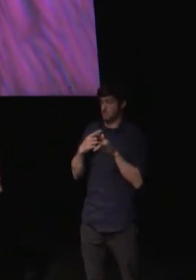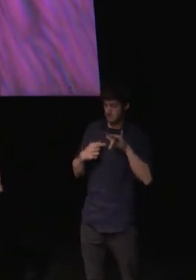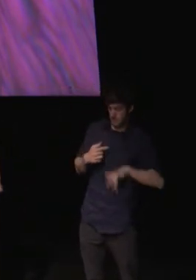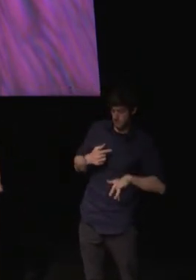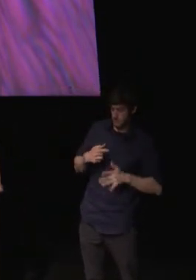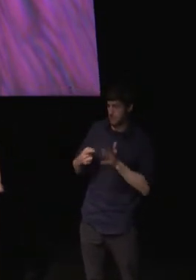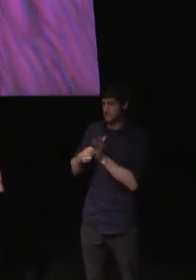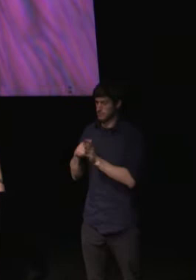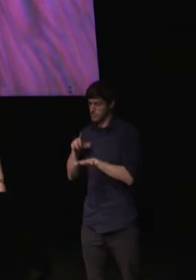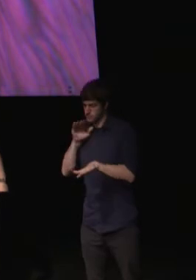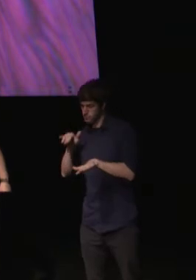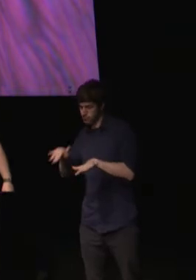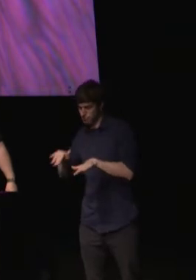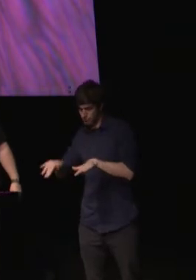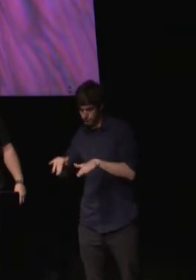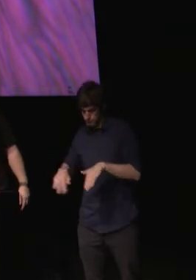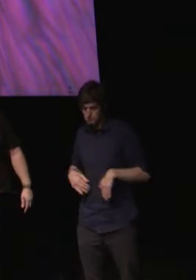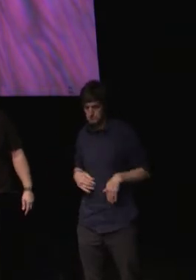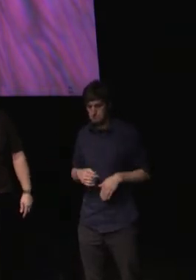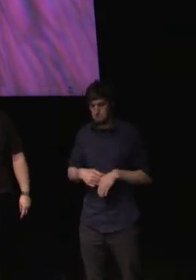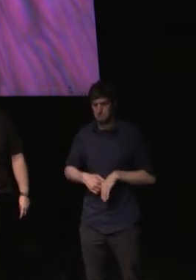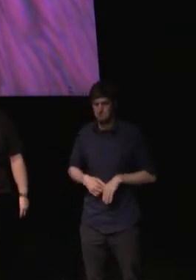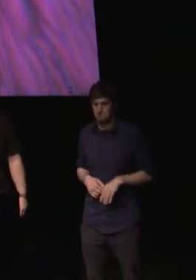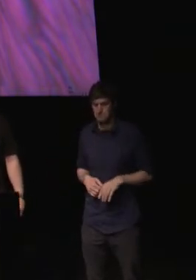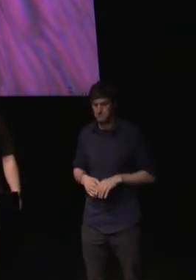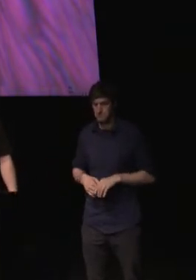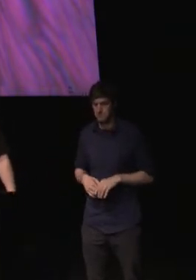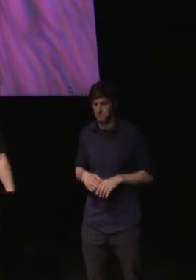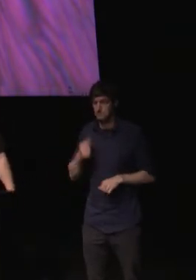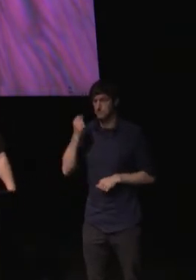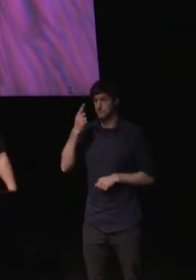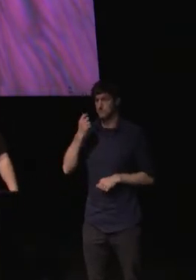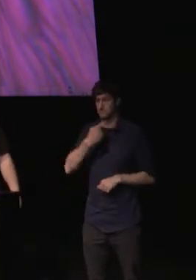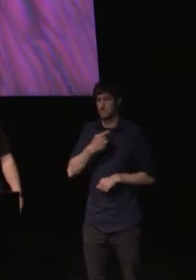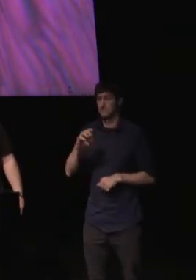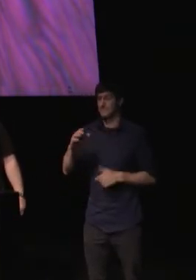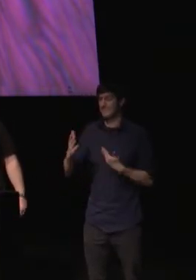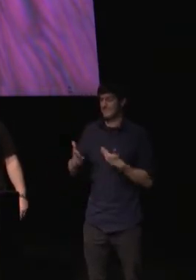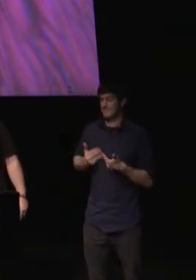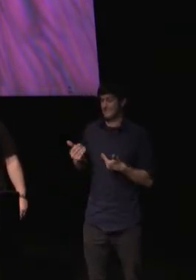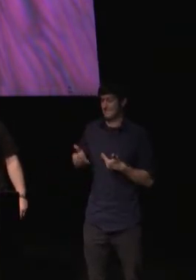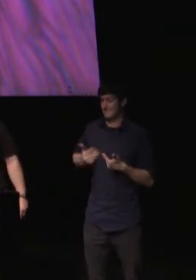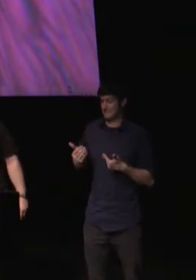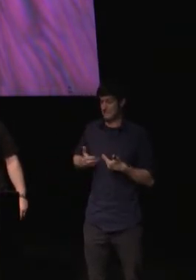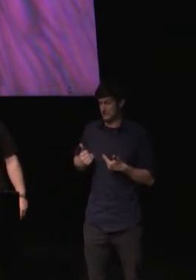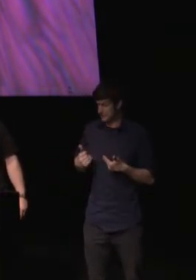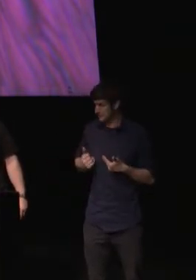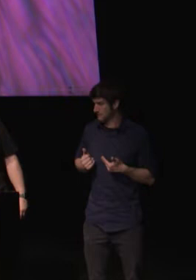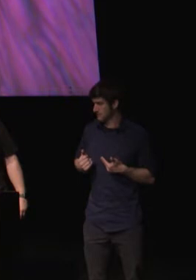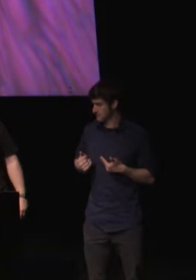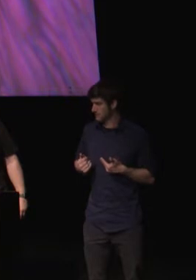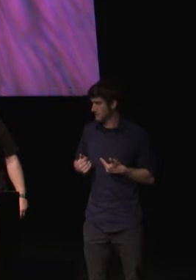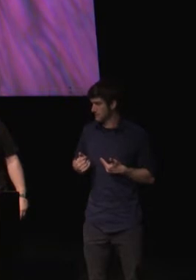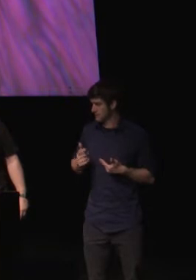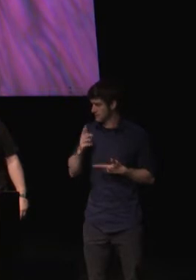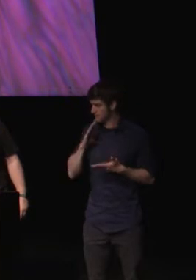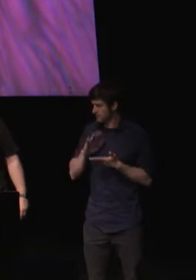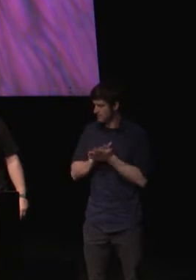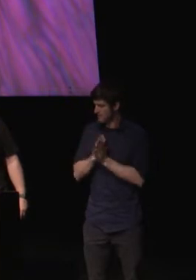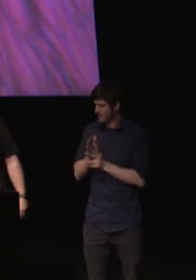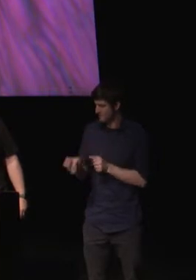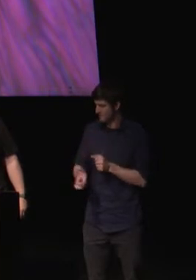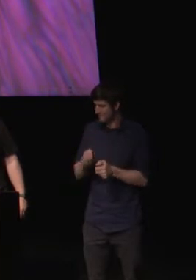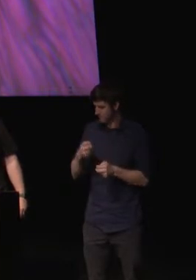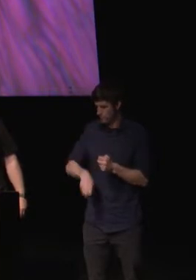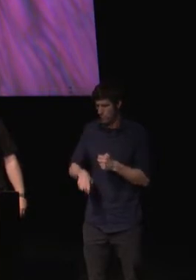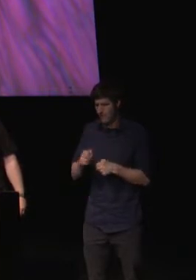that, kind of what he does. Now this is, again, on easy, and it gets very difficult where he's having to use both the left and right